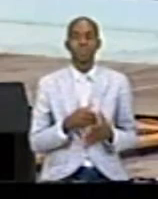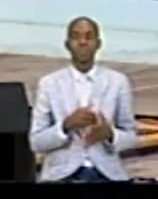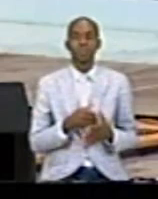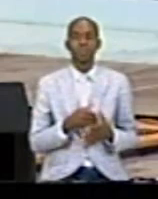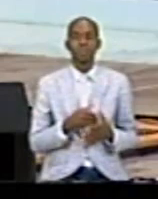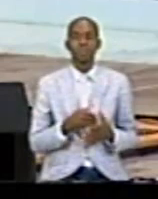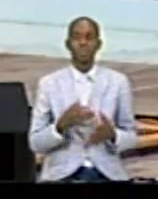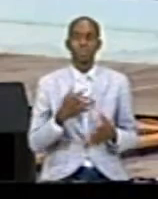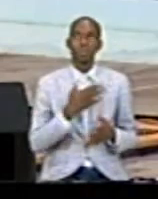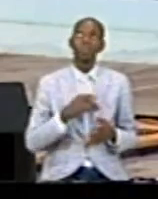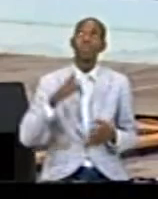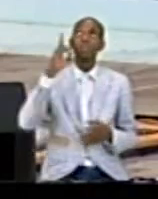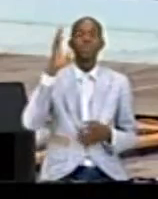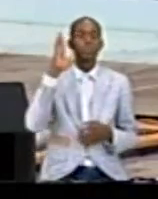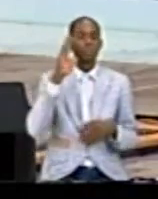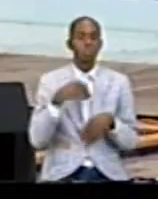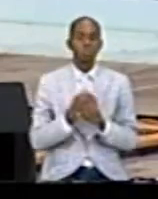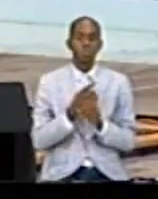and he'll make you strong,